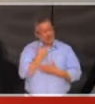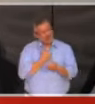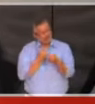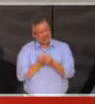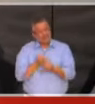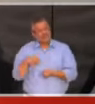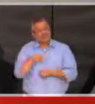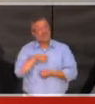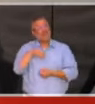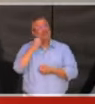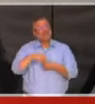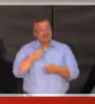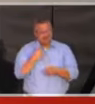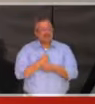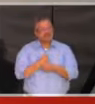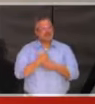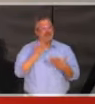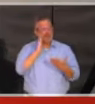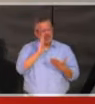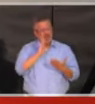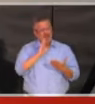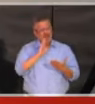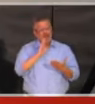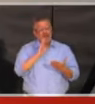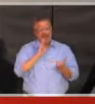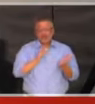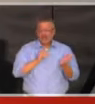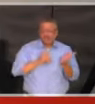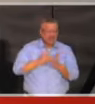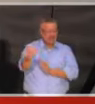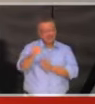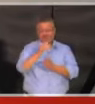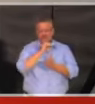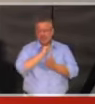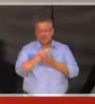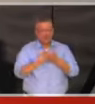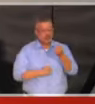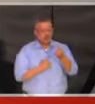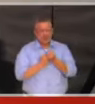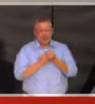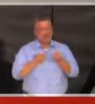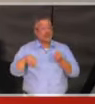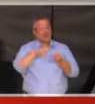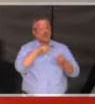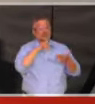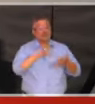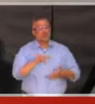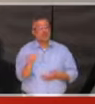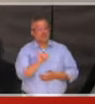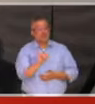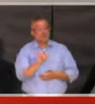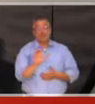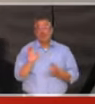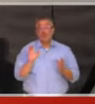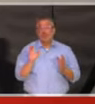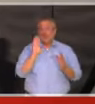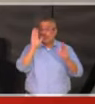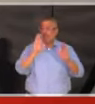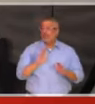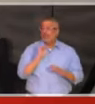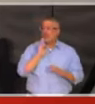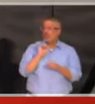This year, we're putting an unprecedented investment, hundreds of millions of dollars, to support those students that do remarkable work